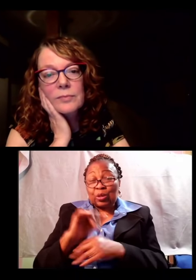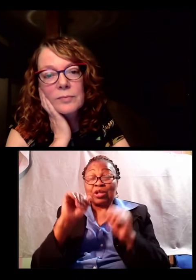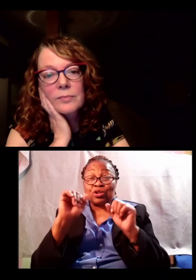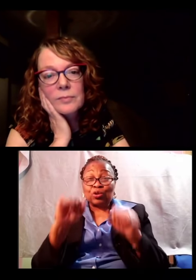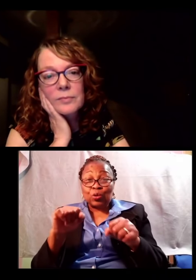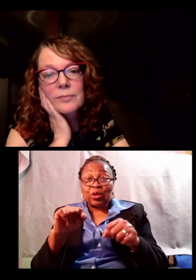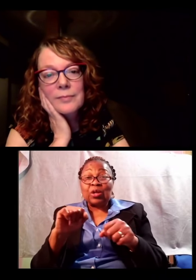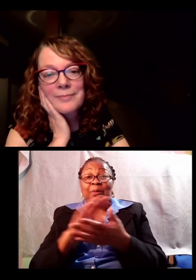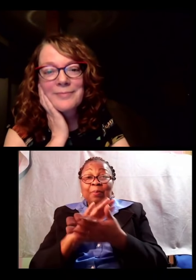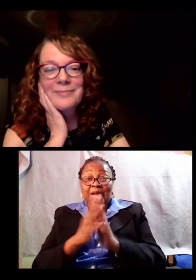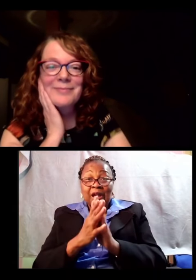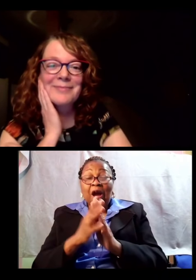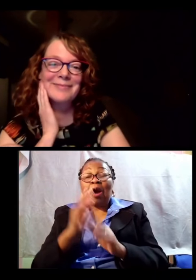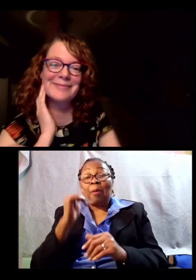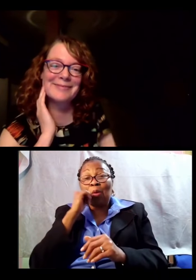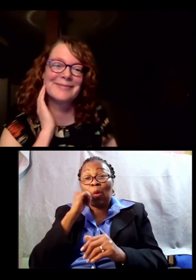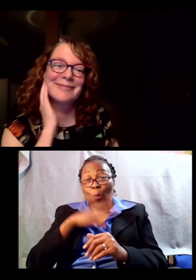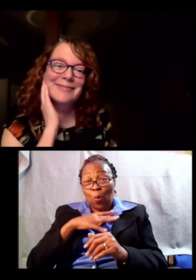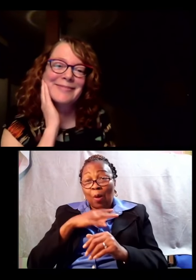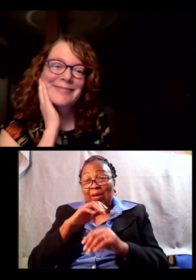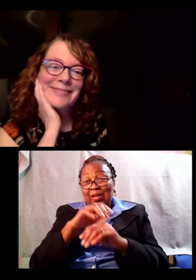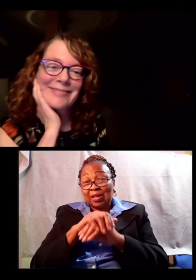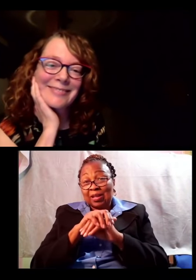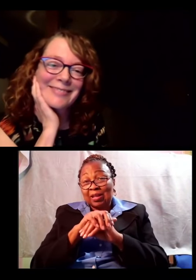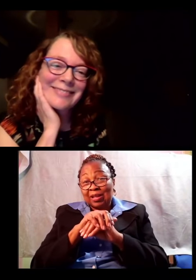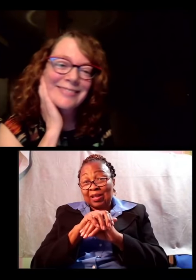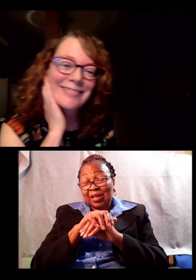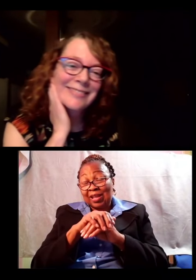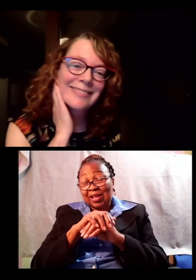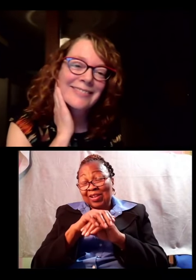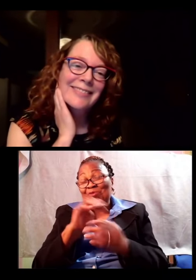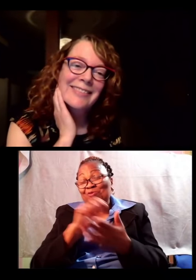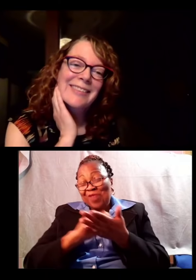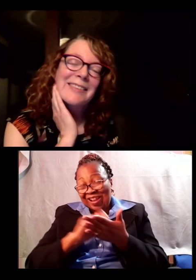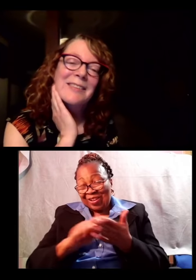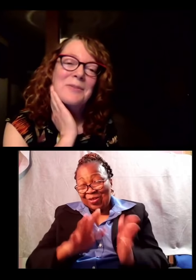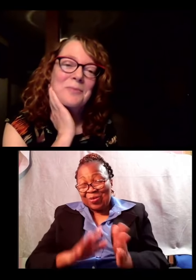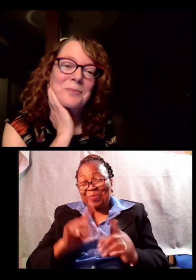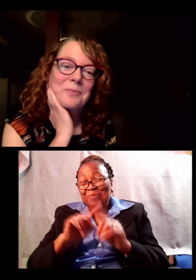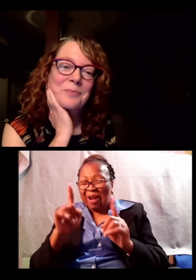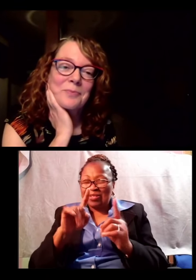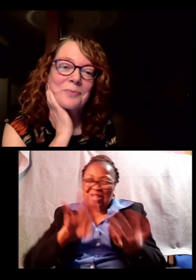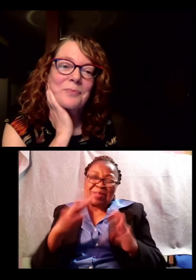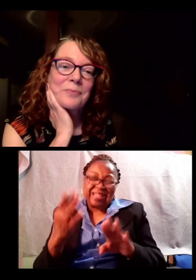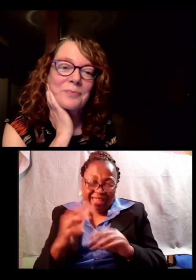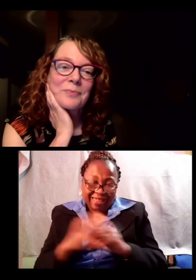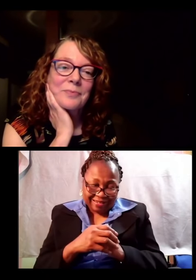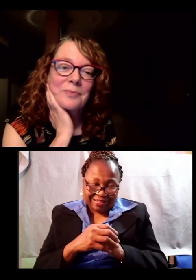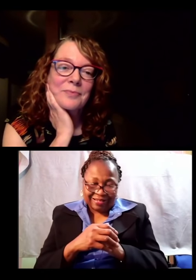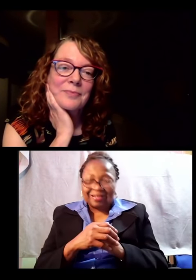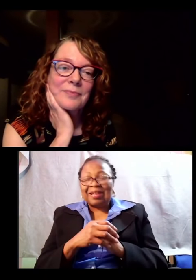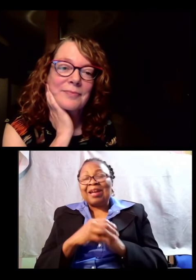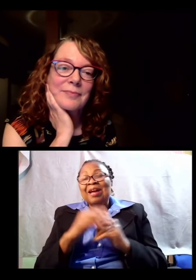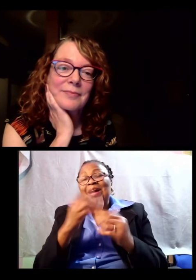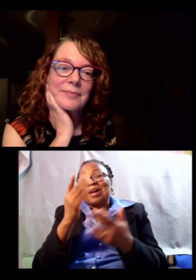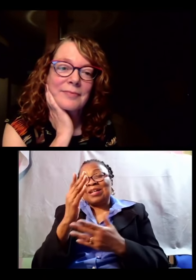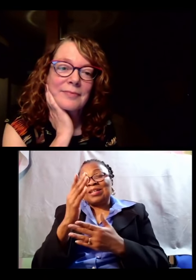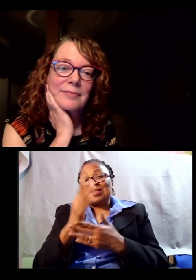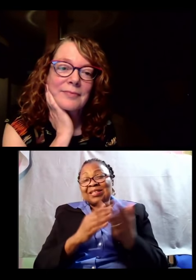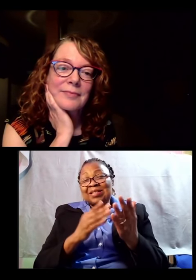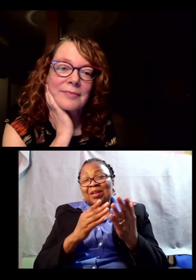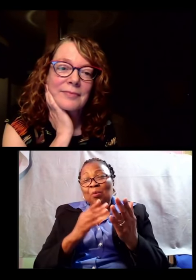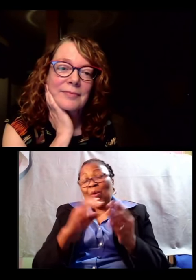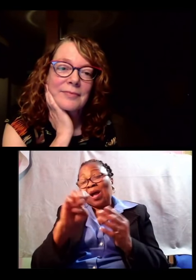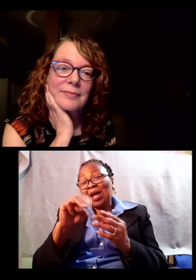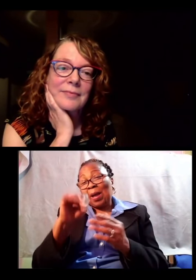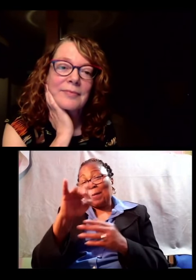you just had to be dead in English. Some Americans dead, and except for Emily